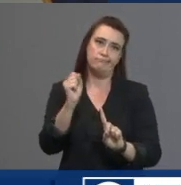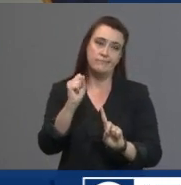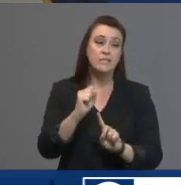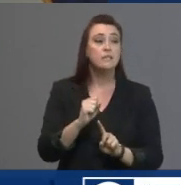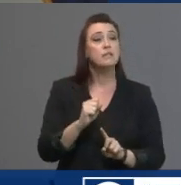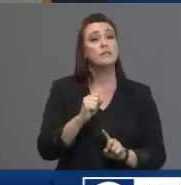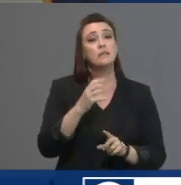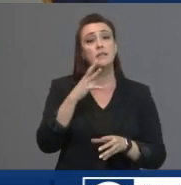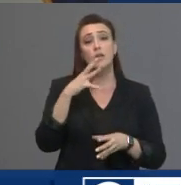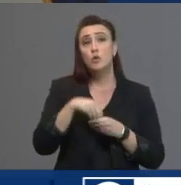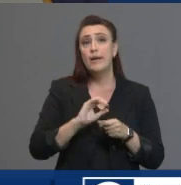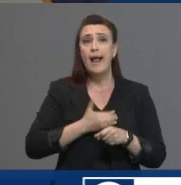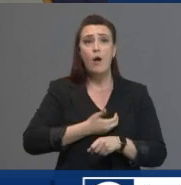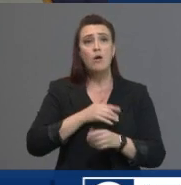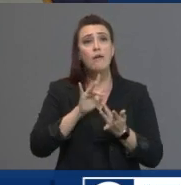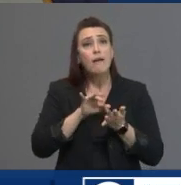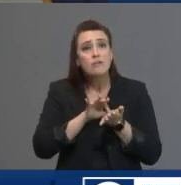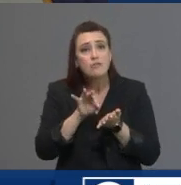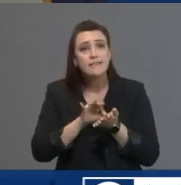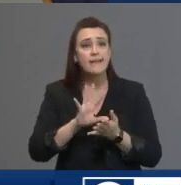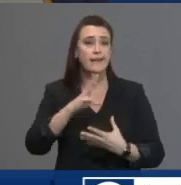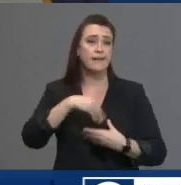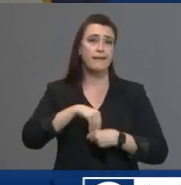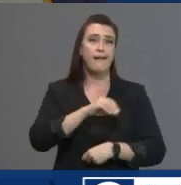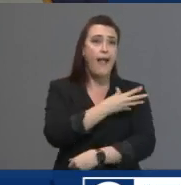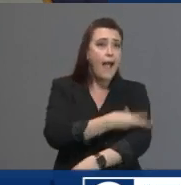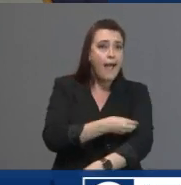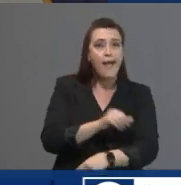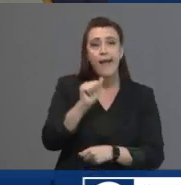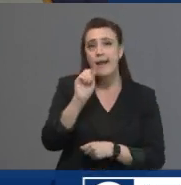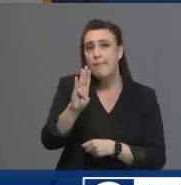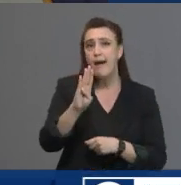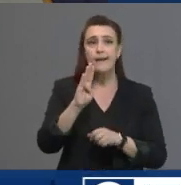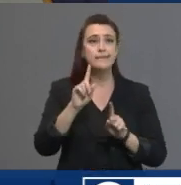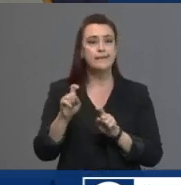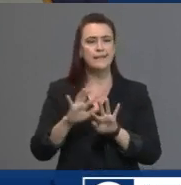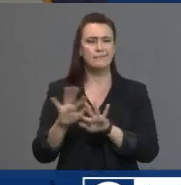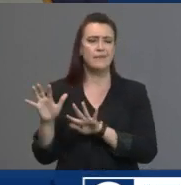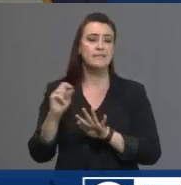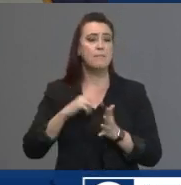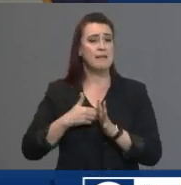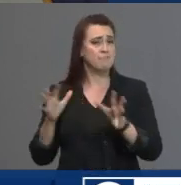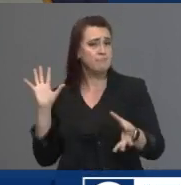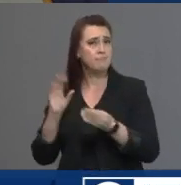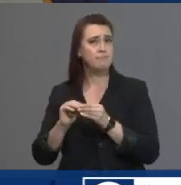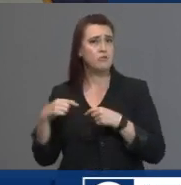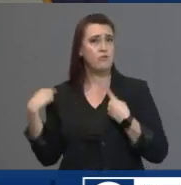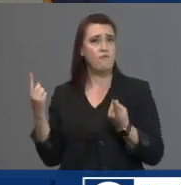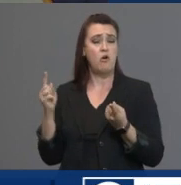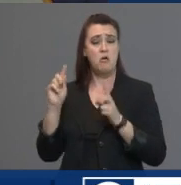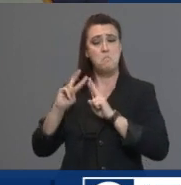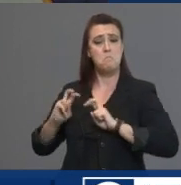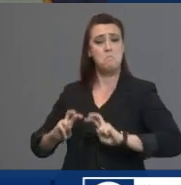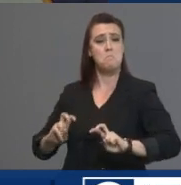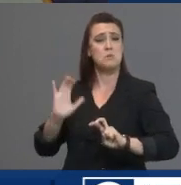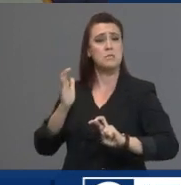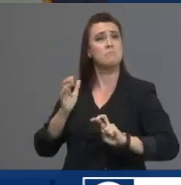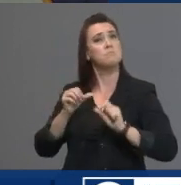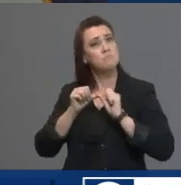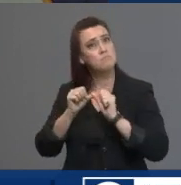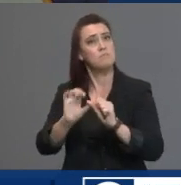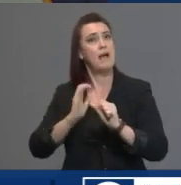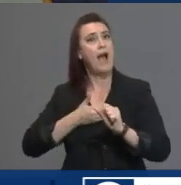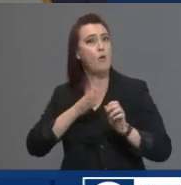antibody testing and contact tracing. So this is a green light to continue going forward